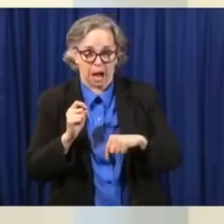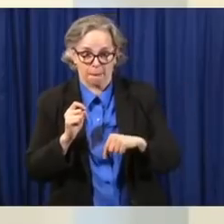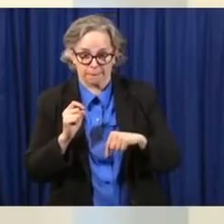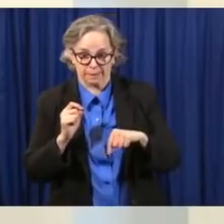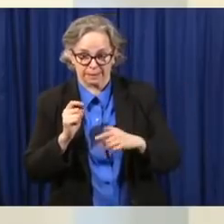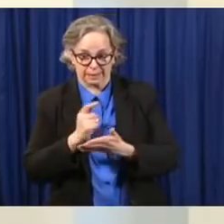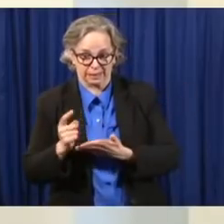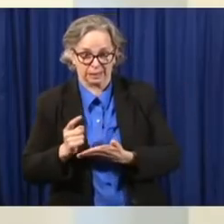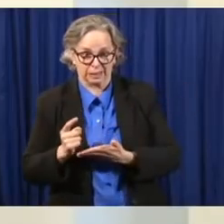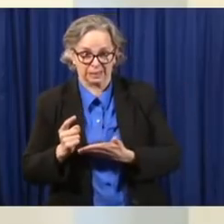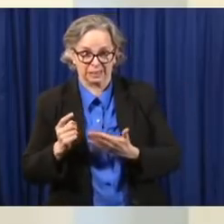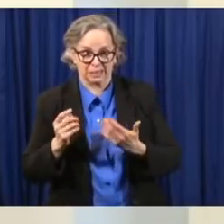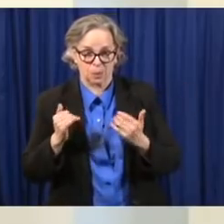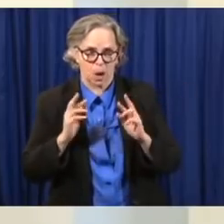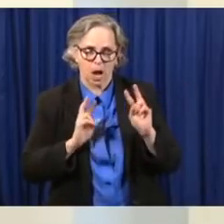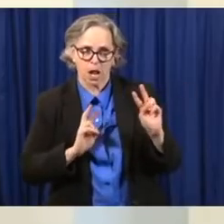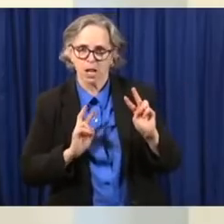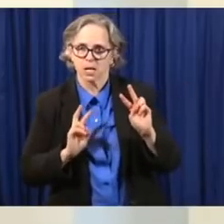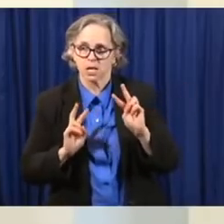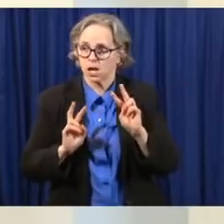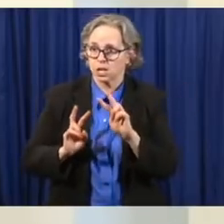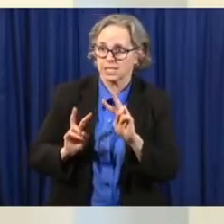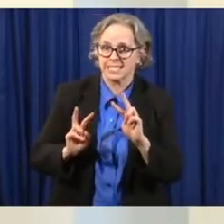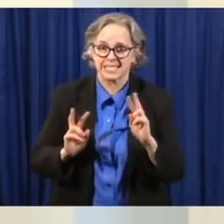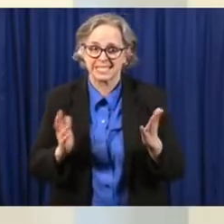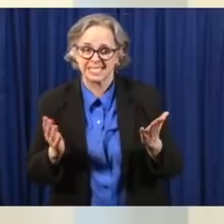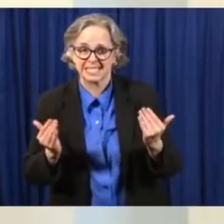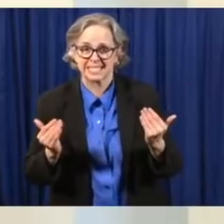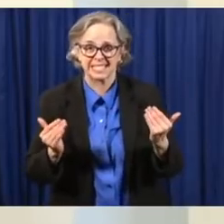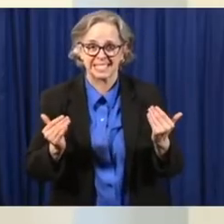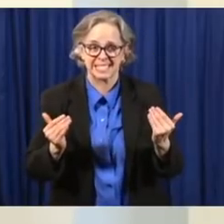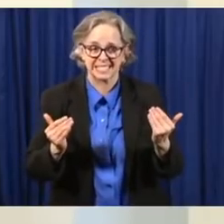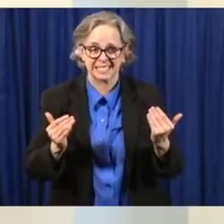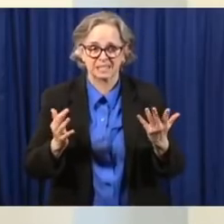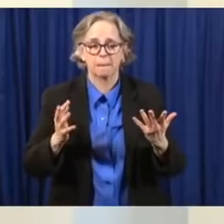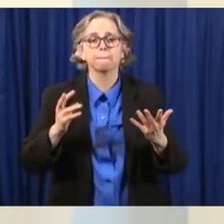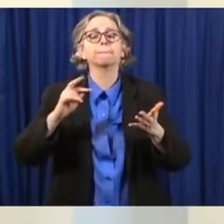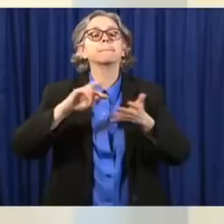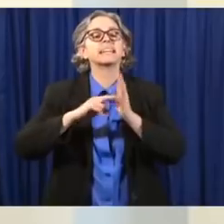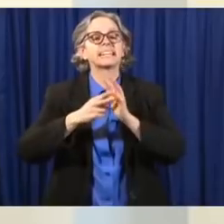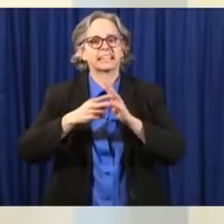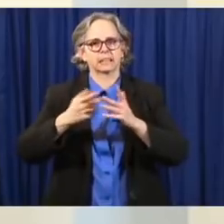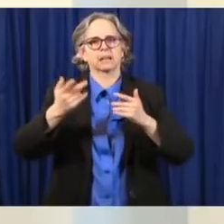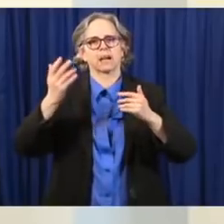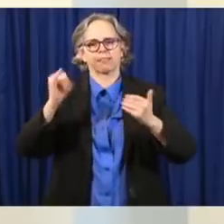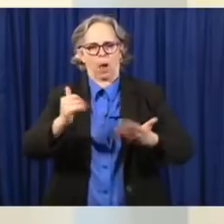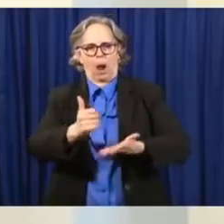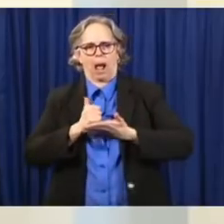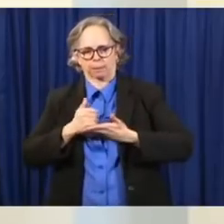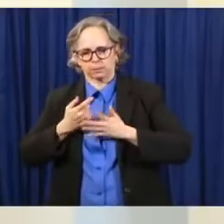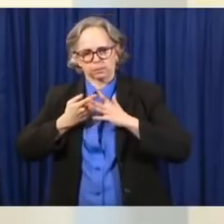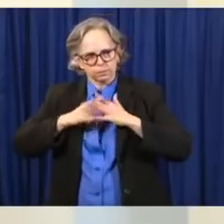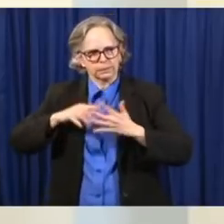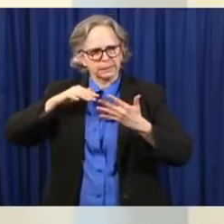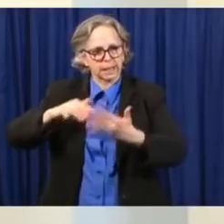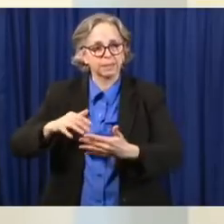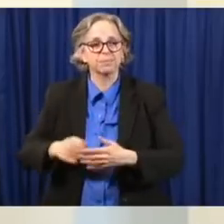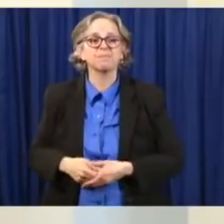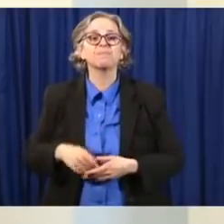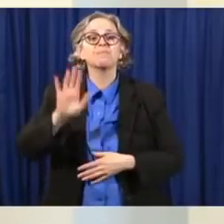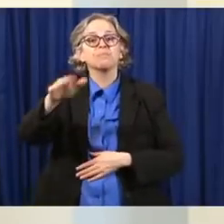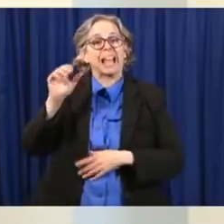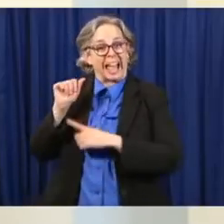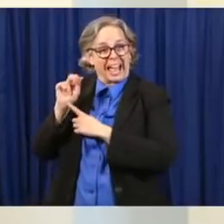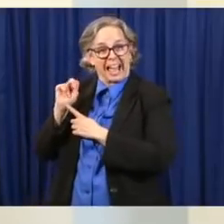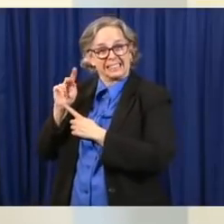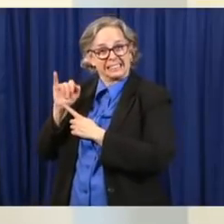week. And that will begin a study. About the antibody testing, there's a really innovative project going on right